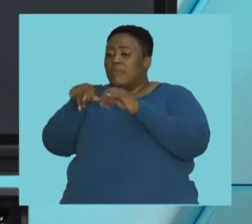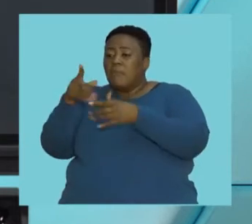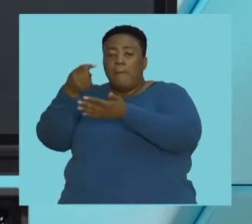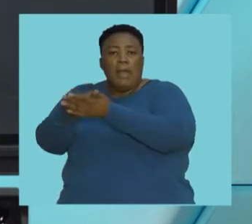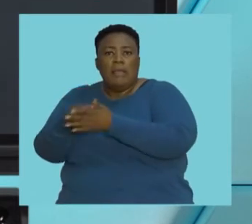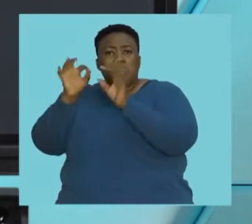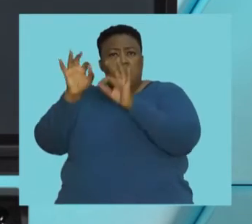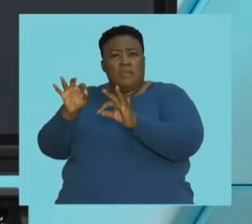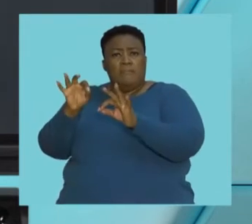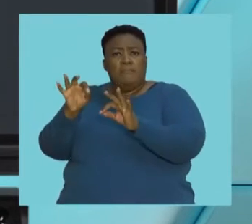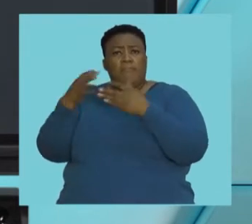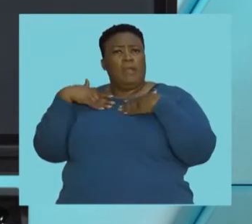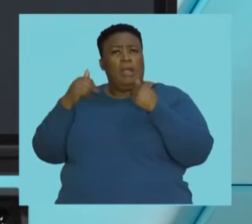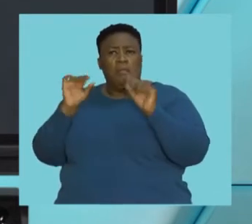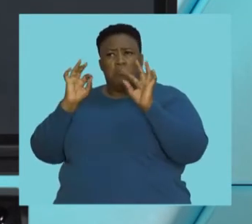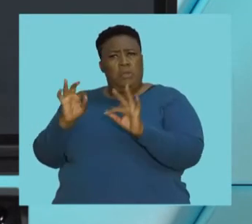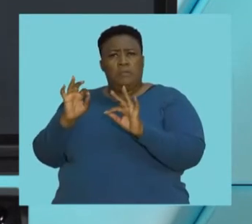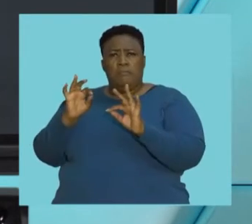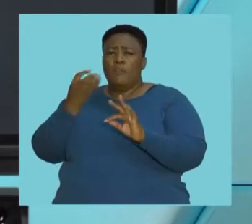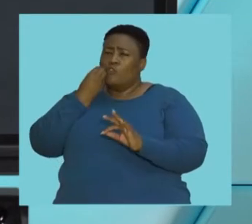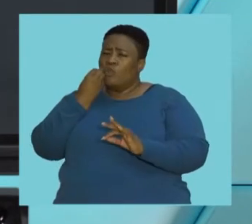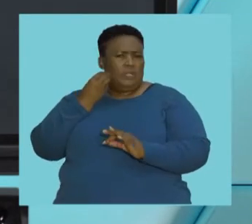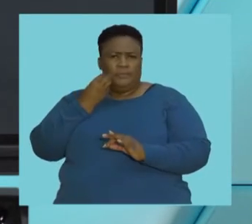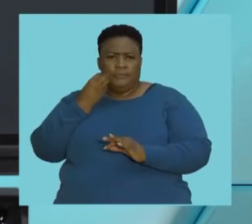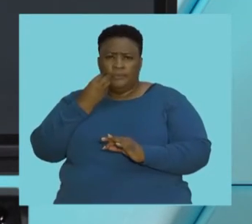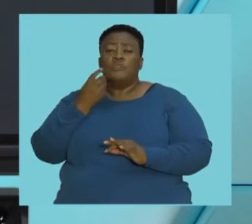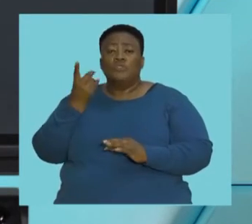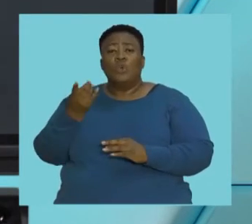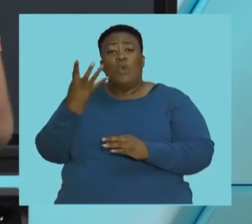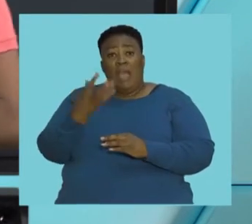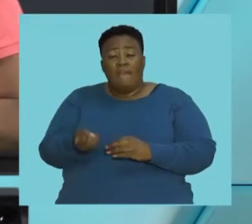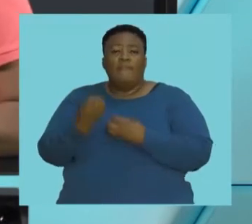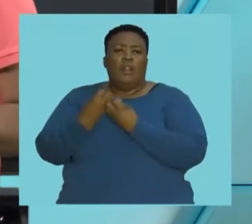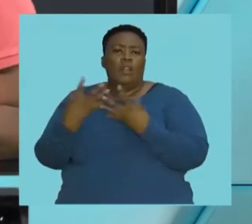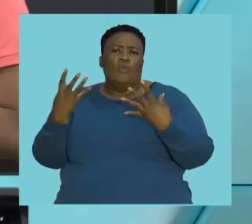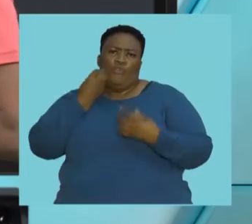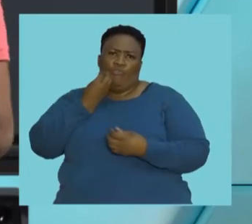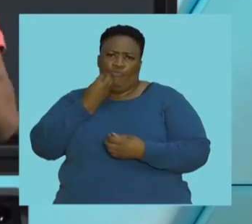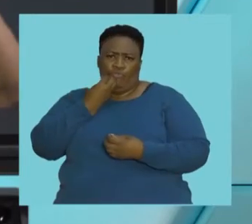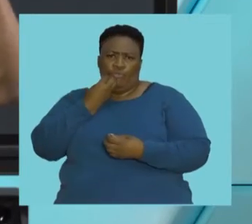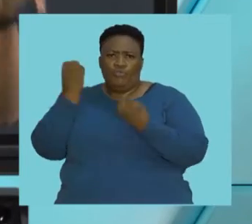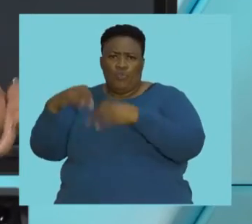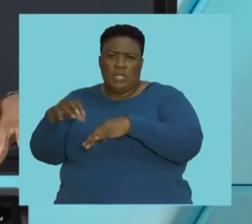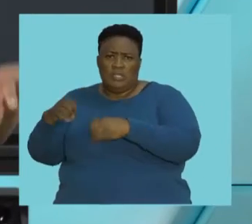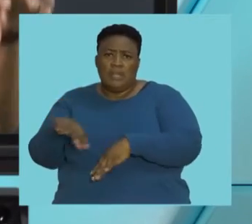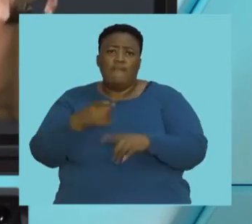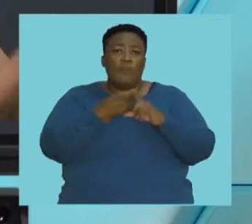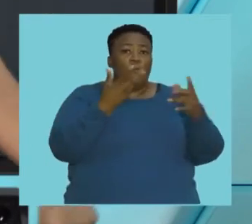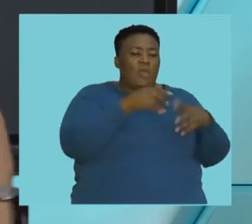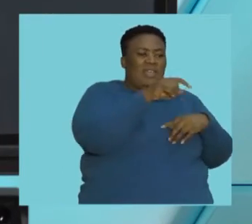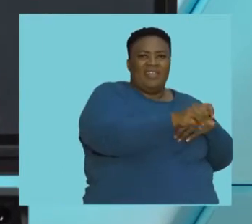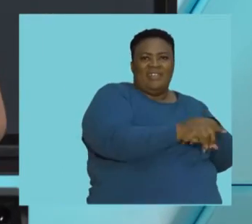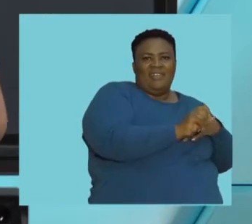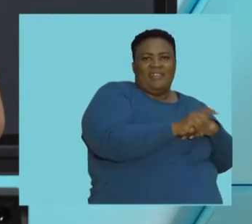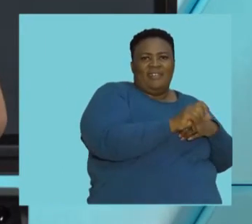the consumer in a state that is nutritious. So there's a lot of food wasting that happens from the producer, which is the